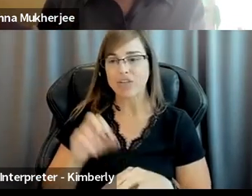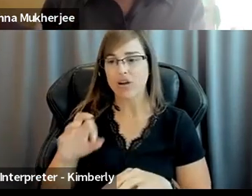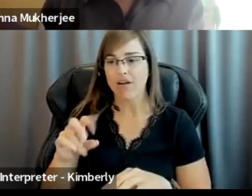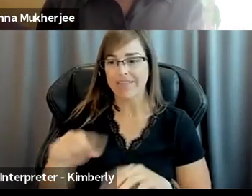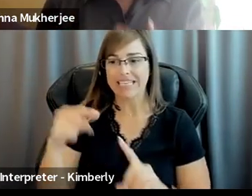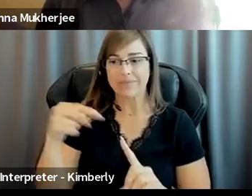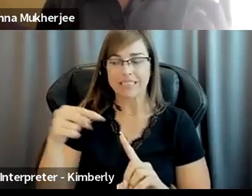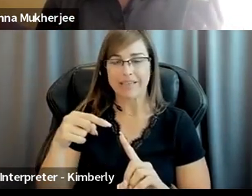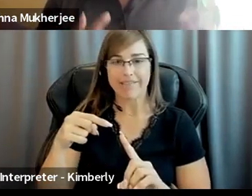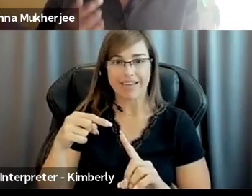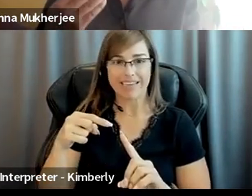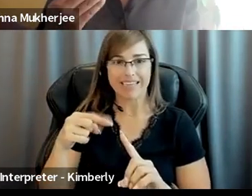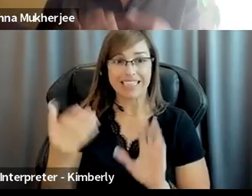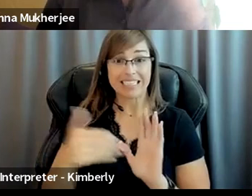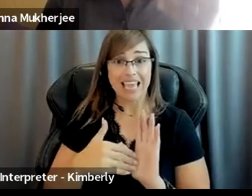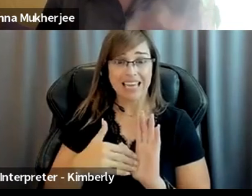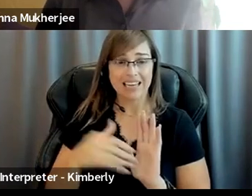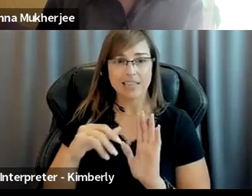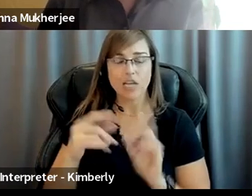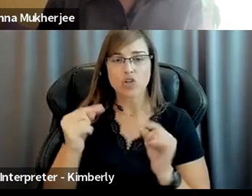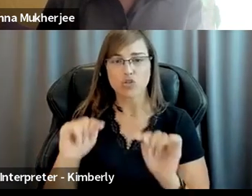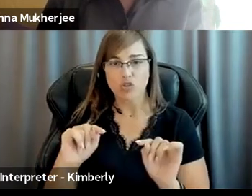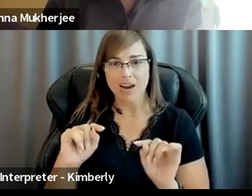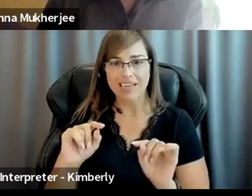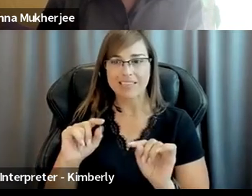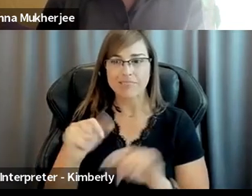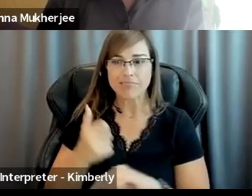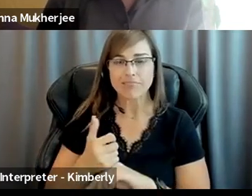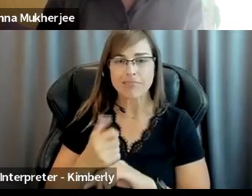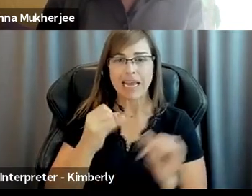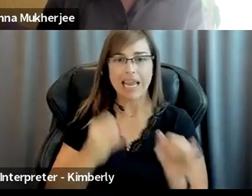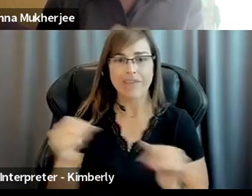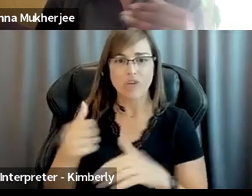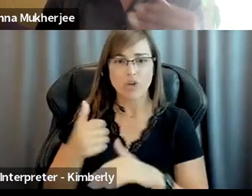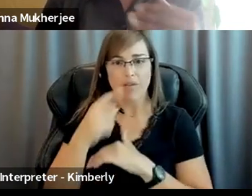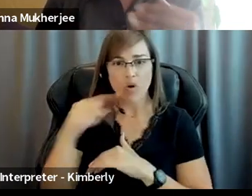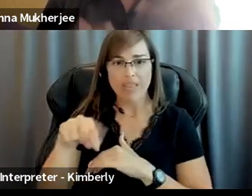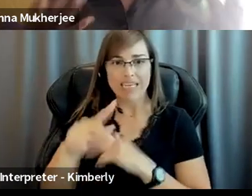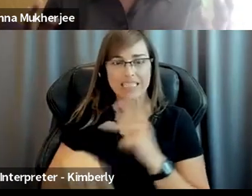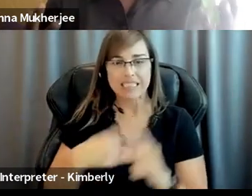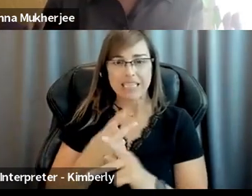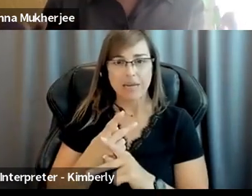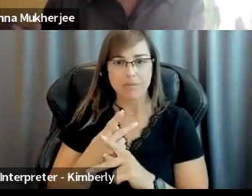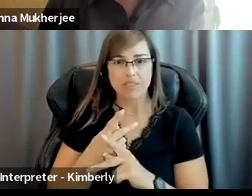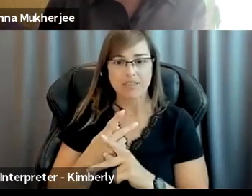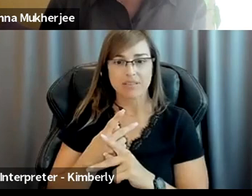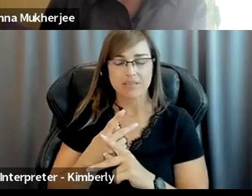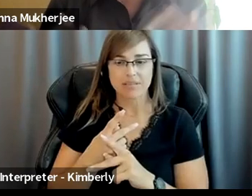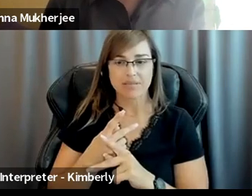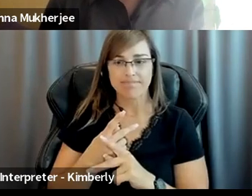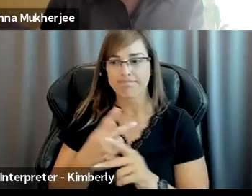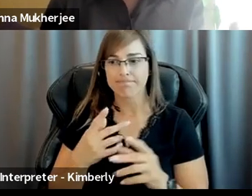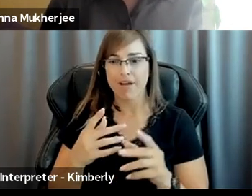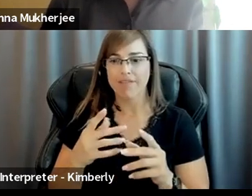of these particular torts is, again, like, trying to place individual blame for these types of, for disability as a type